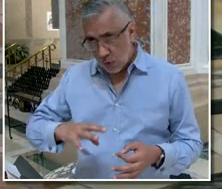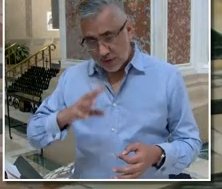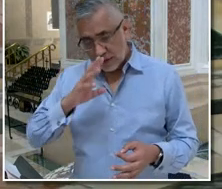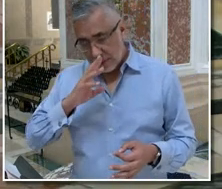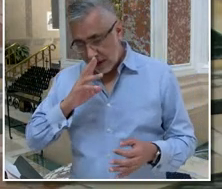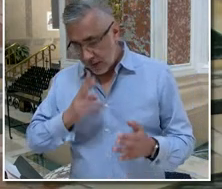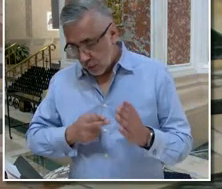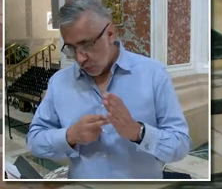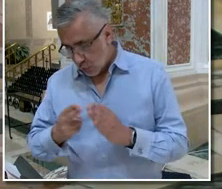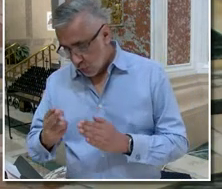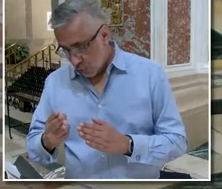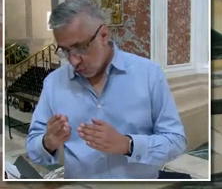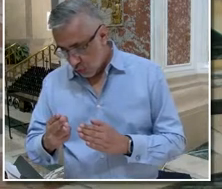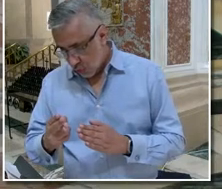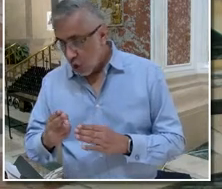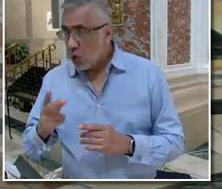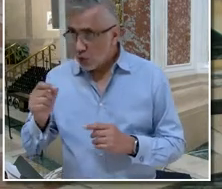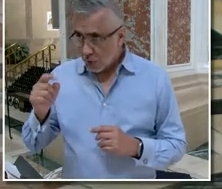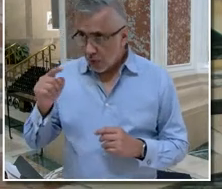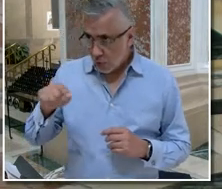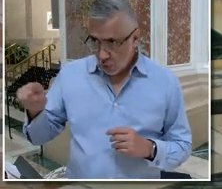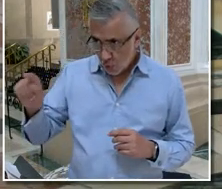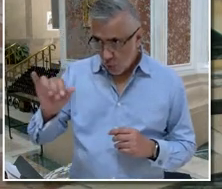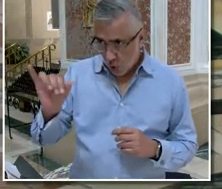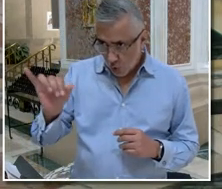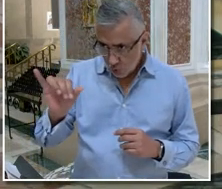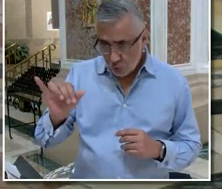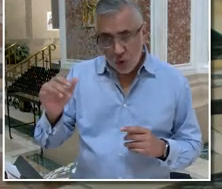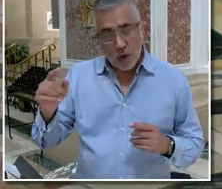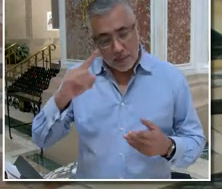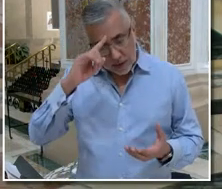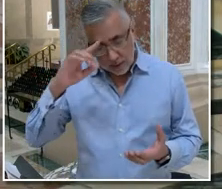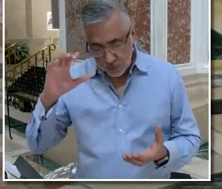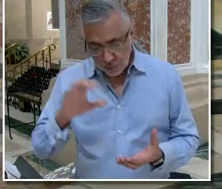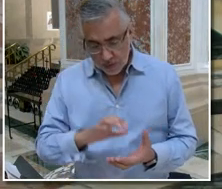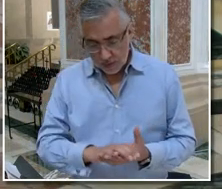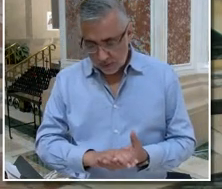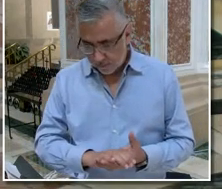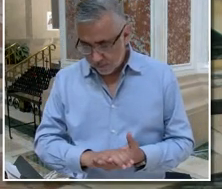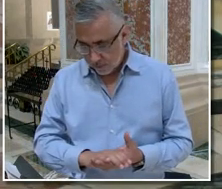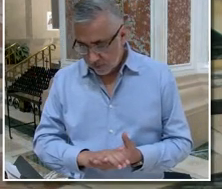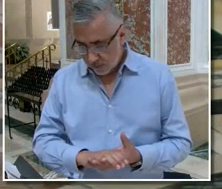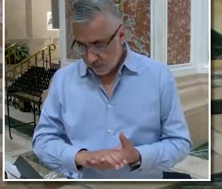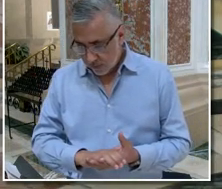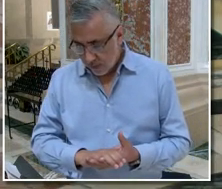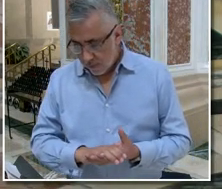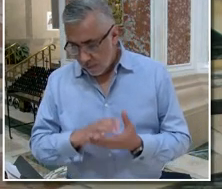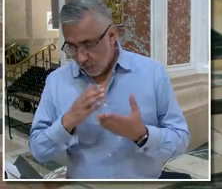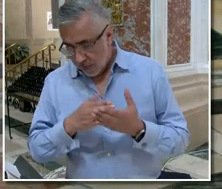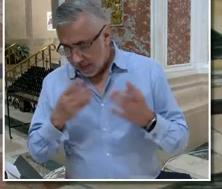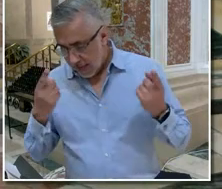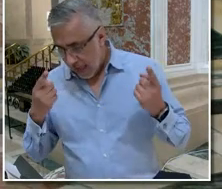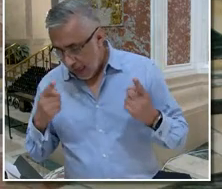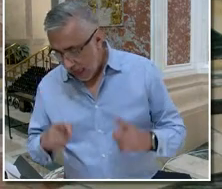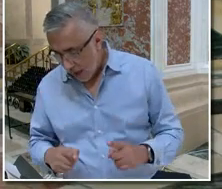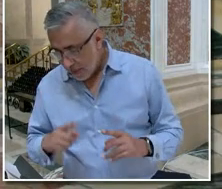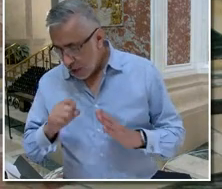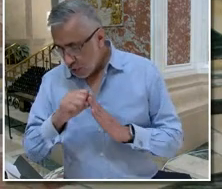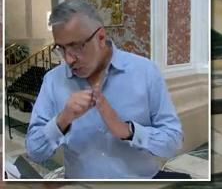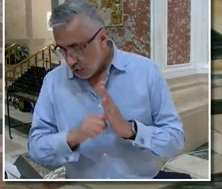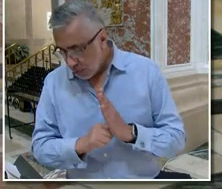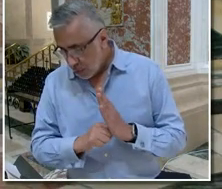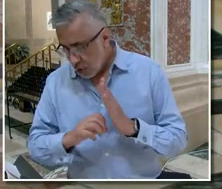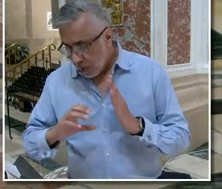truth, so that you also may come to believe. For this happened so that the